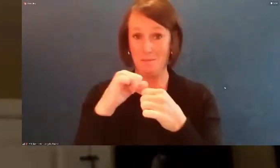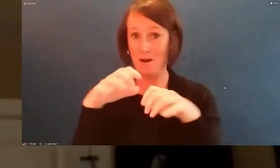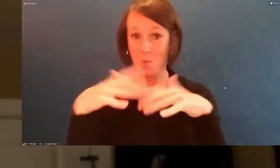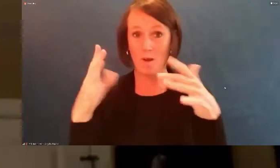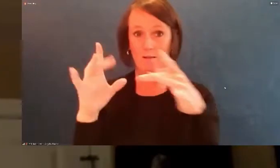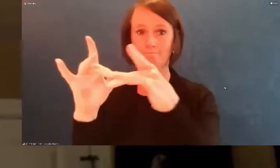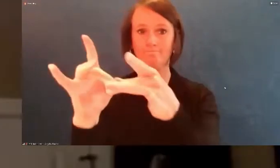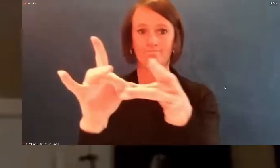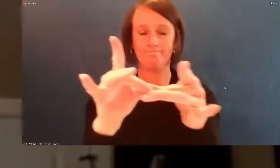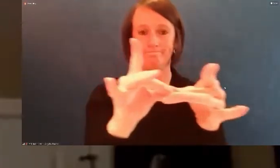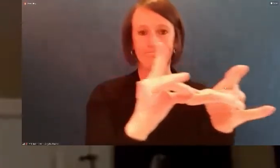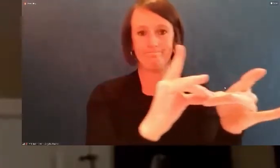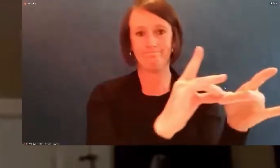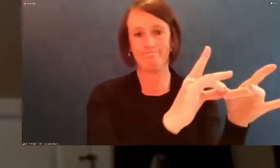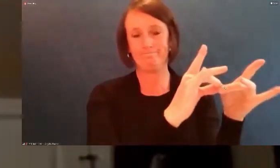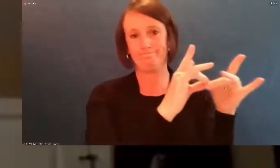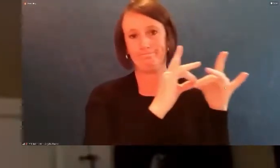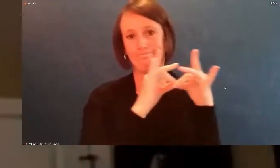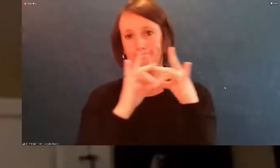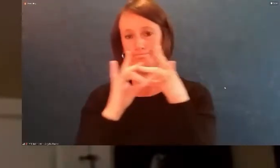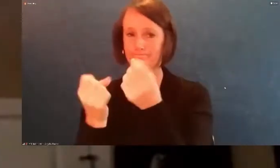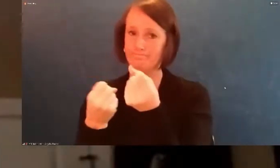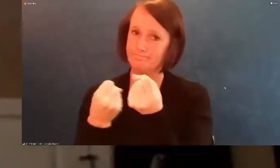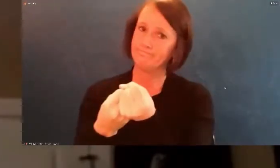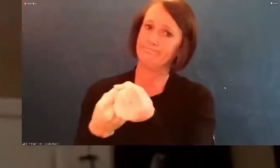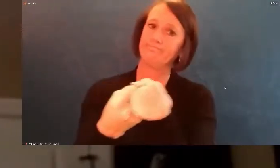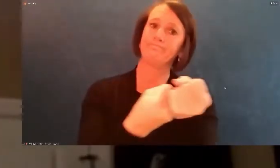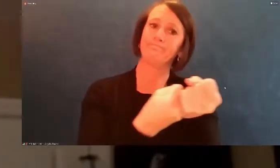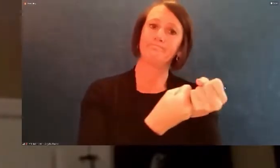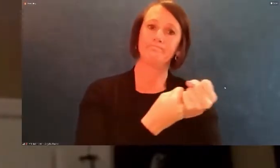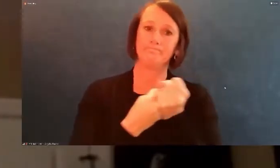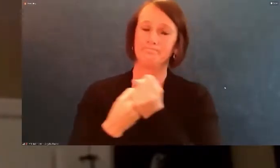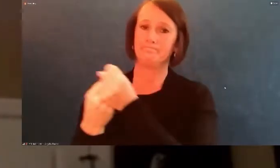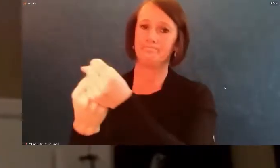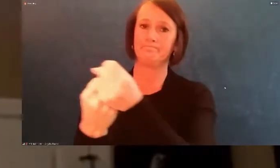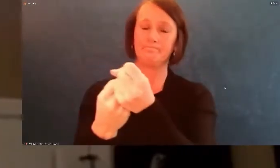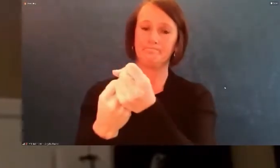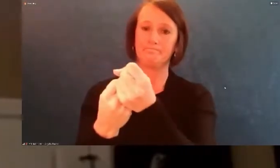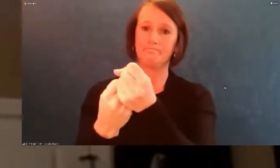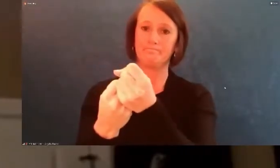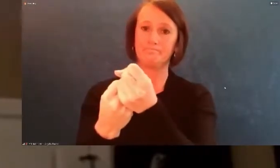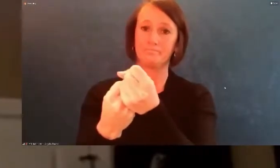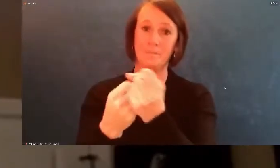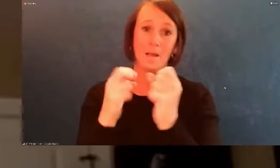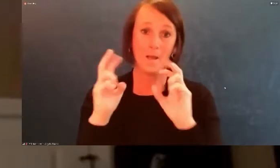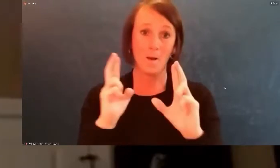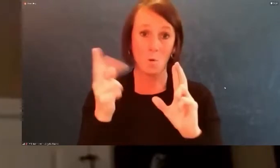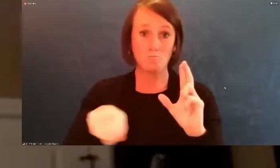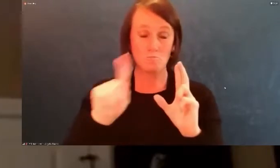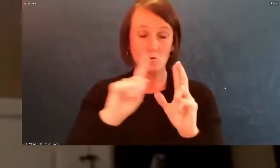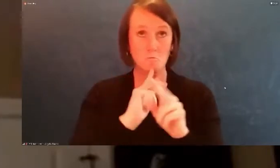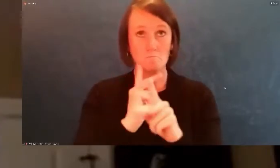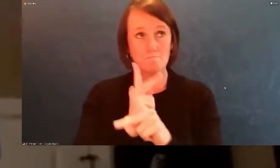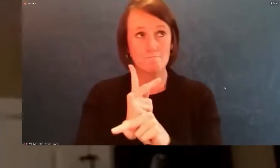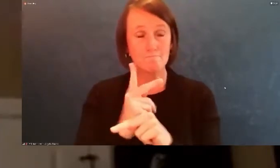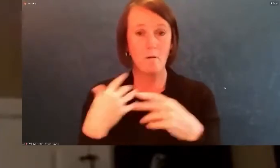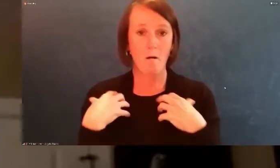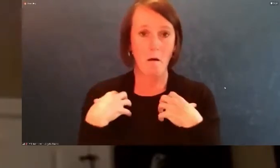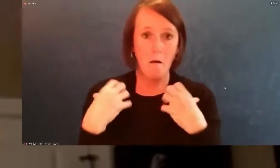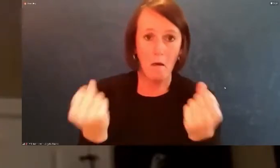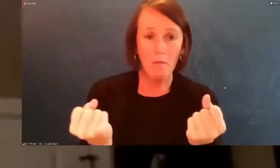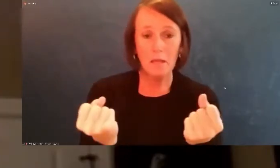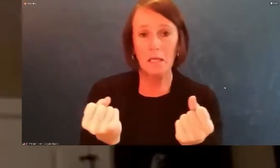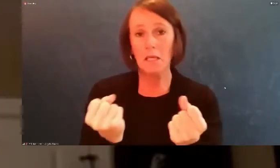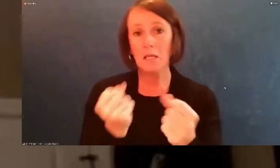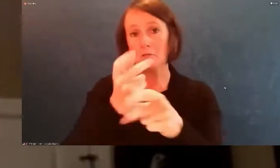we're all in this together. And I hope that you are all doing well and taking care of yourselves. And what I want to do